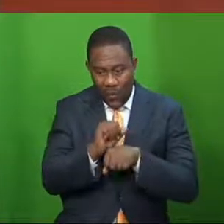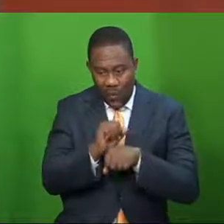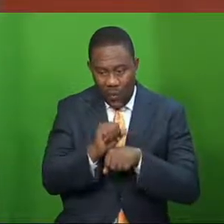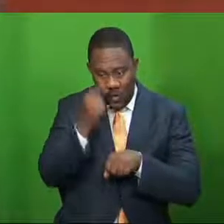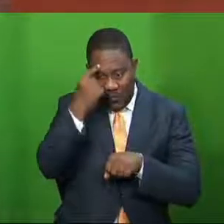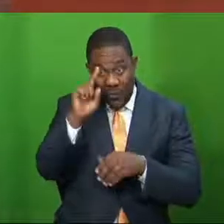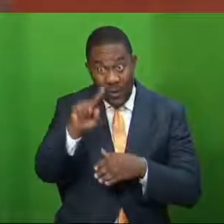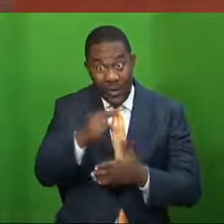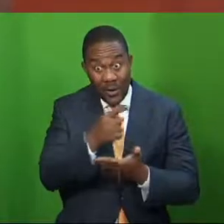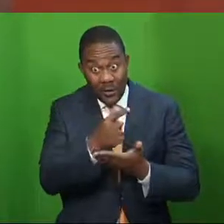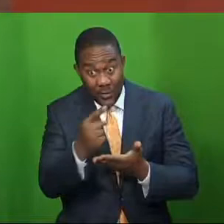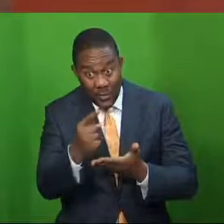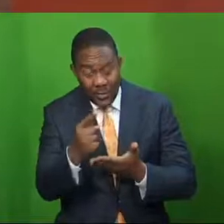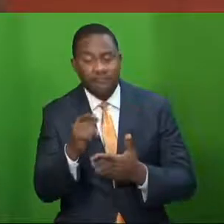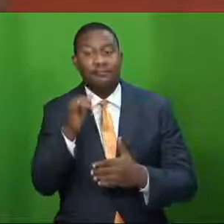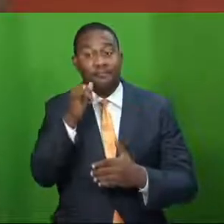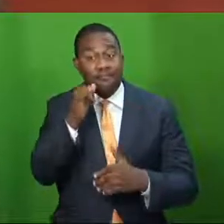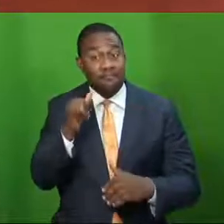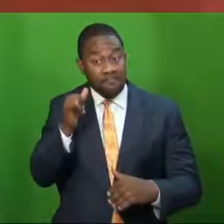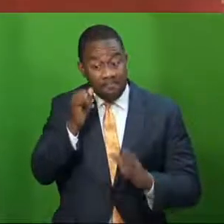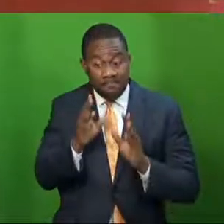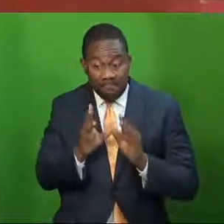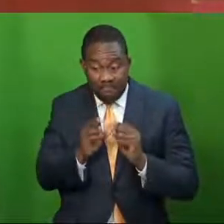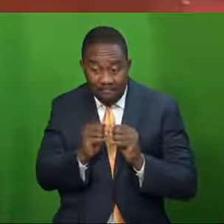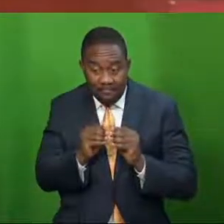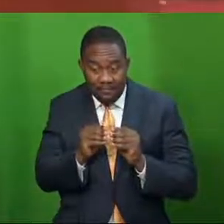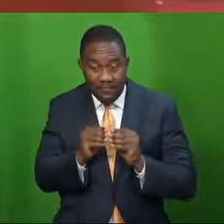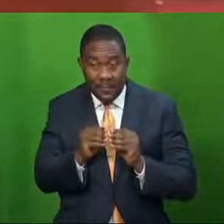met yesterday, Thursday, the 4th of February